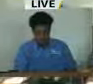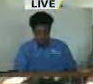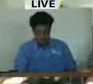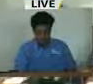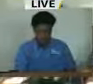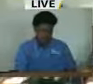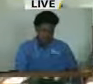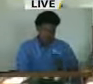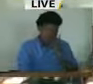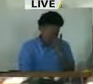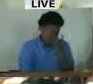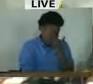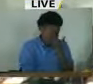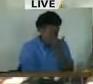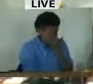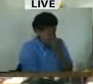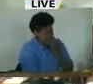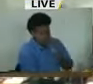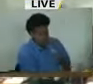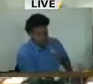Listen.